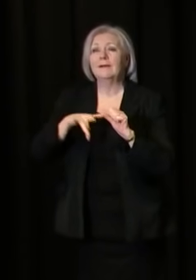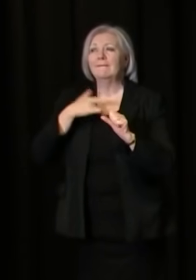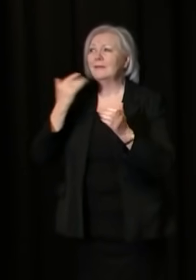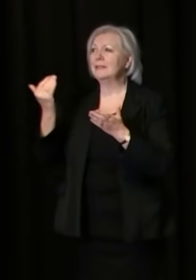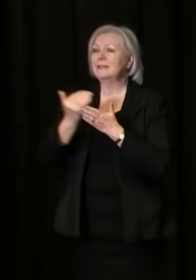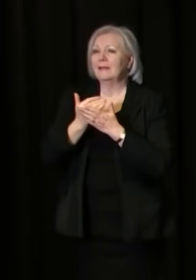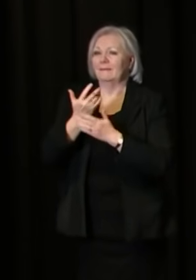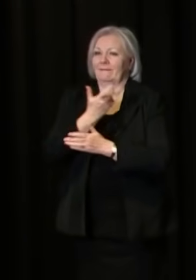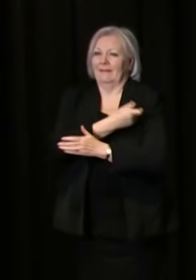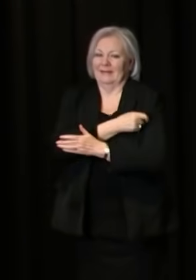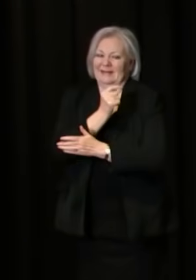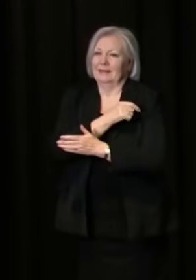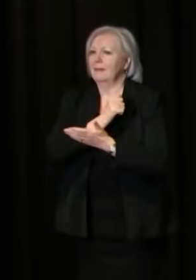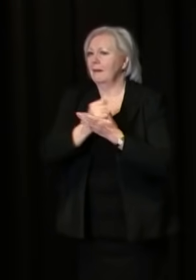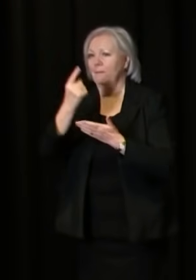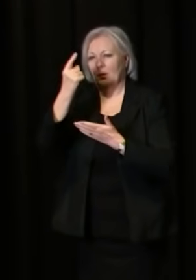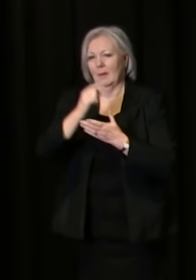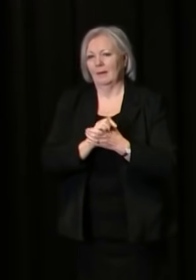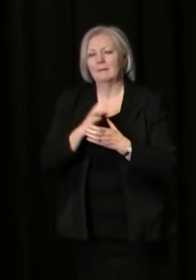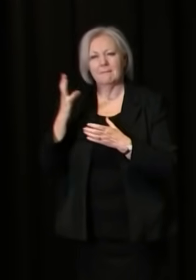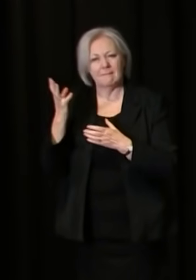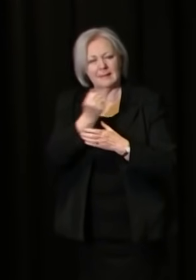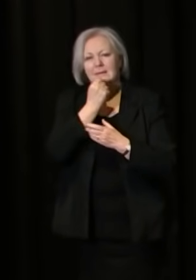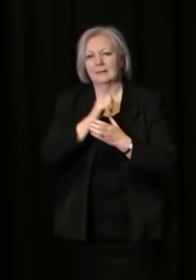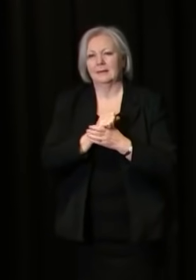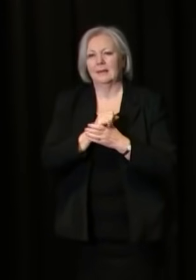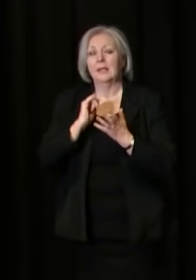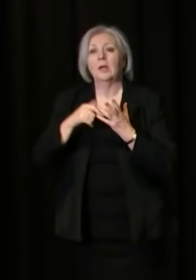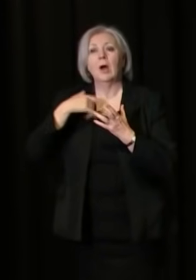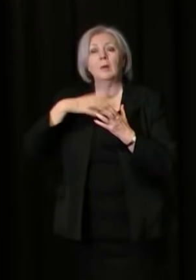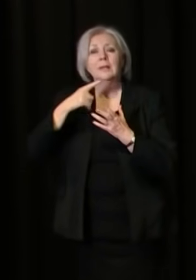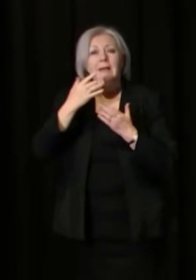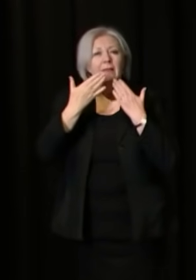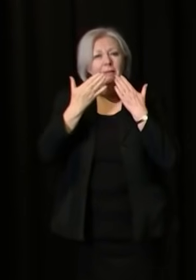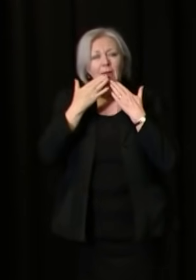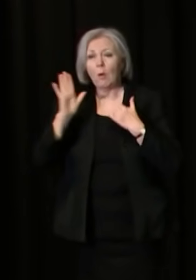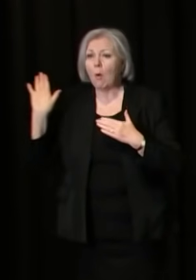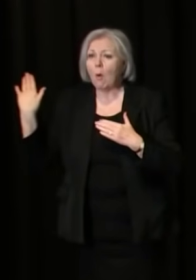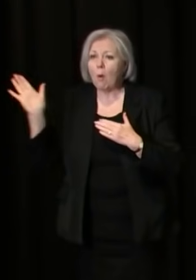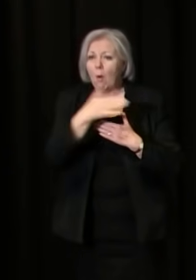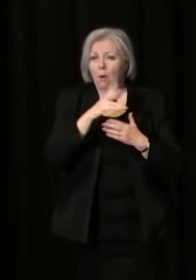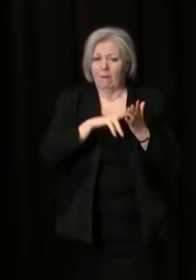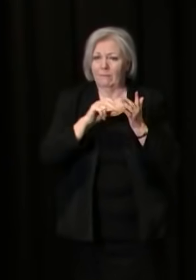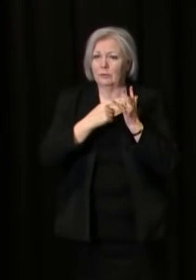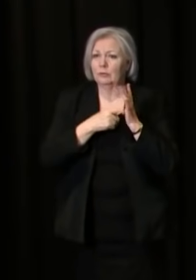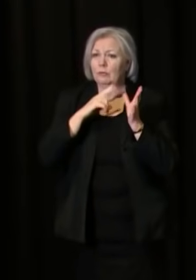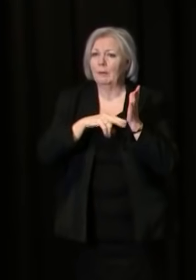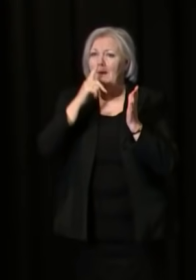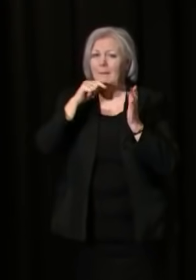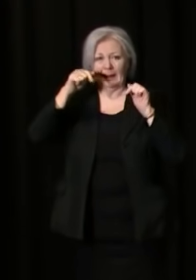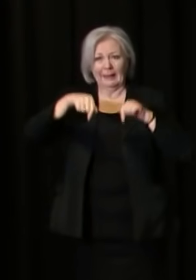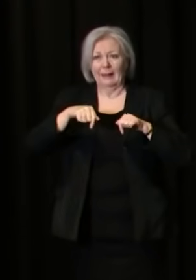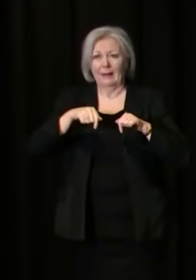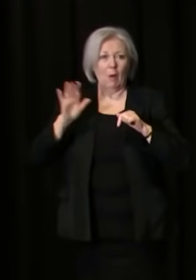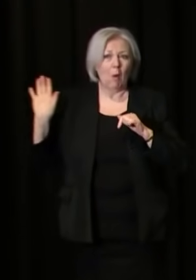every vaccination is another step on that pathway. And I want to thank the Victorian people for their outstanding efforts in getting us